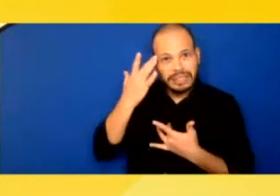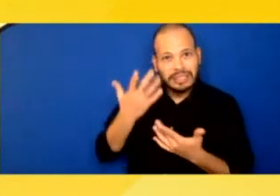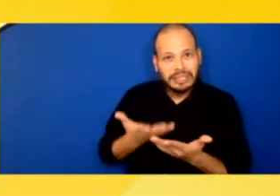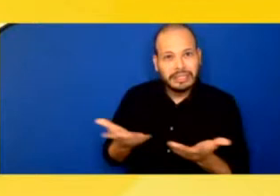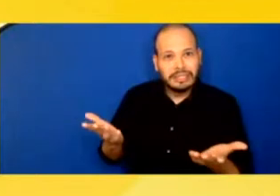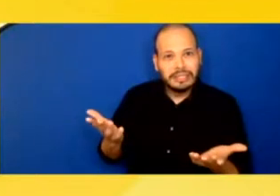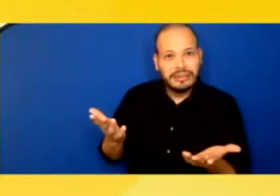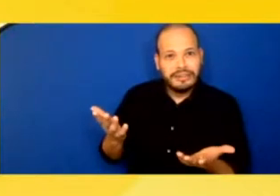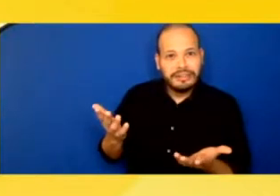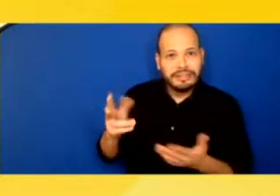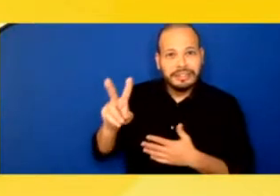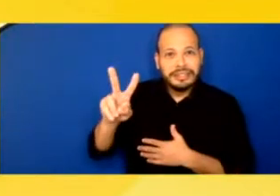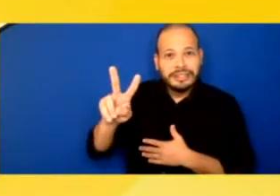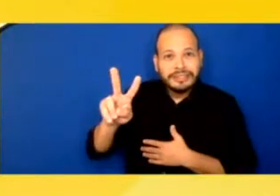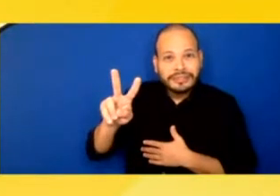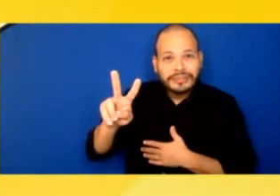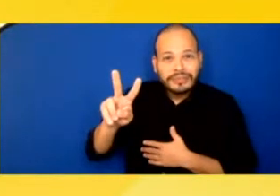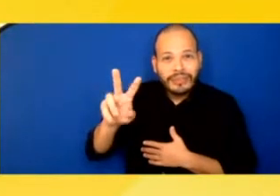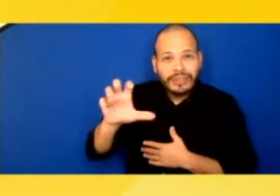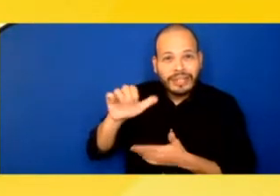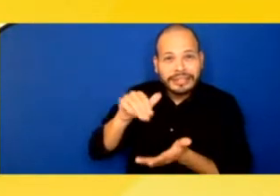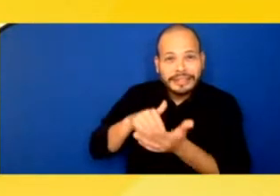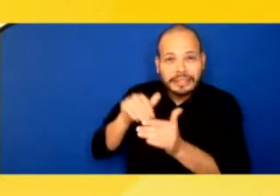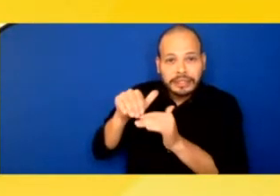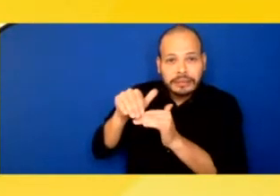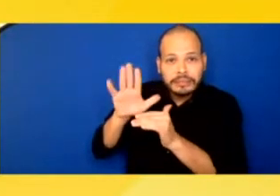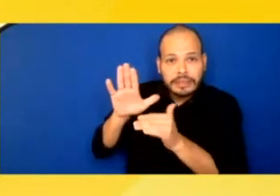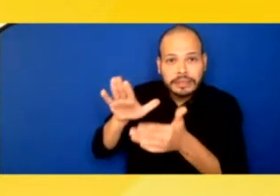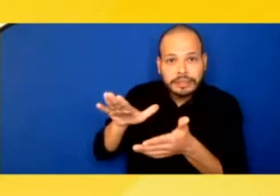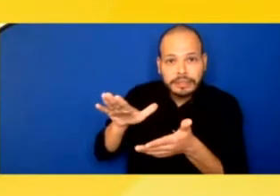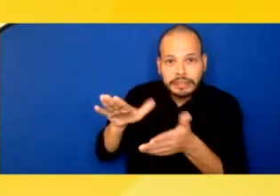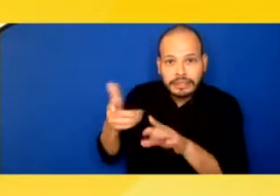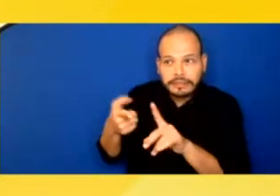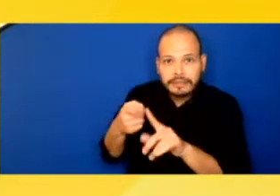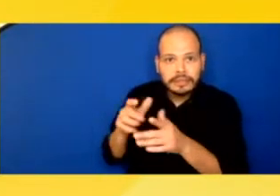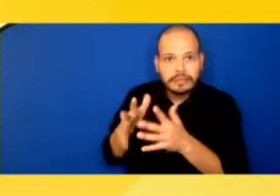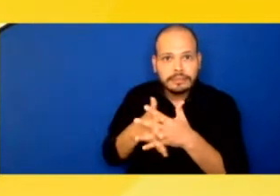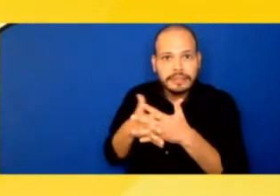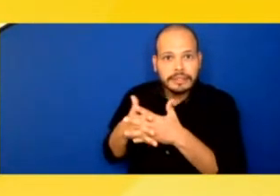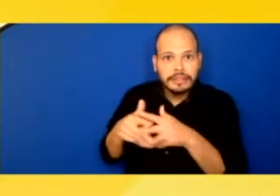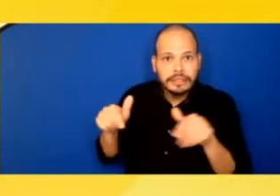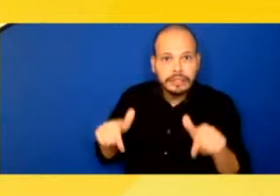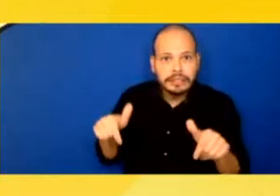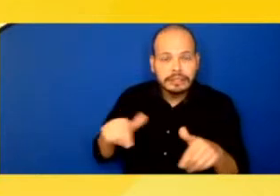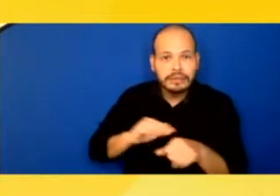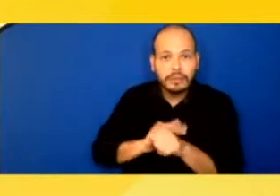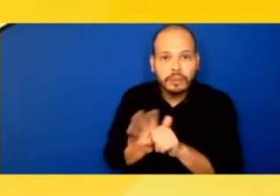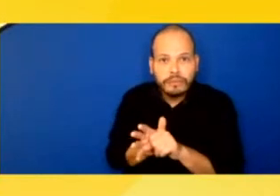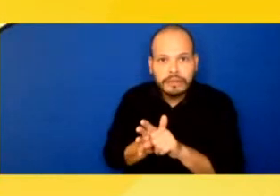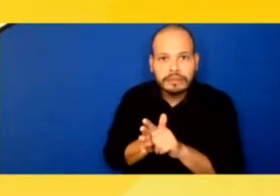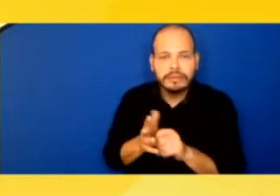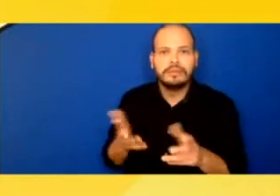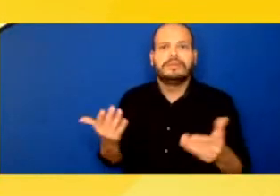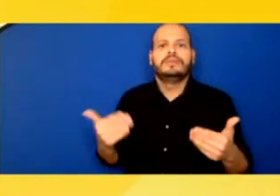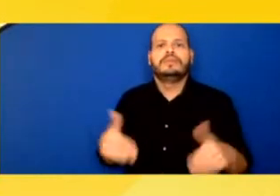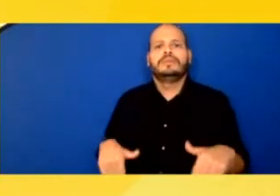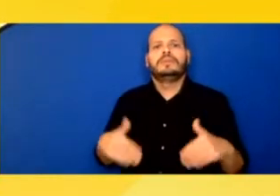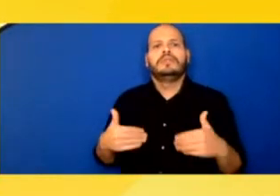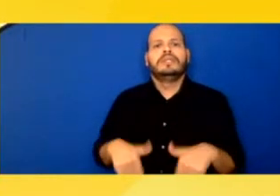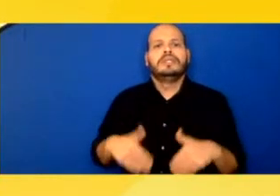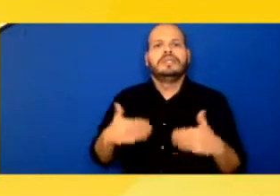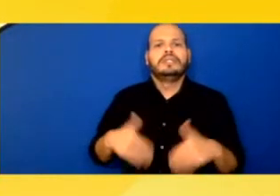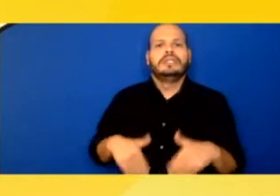over 400,000 people dying. This has got to stop. That's right. Only 500 people have died in South